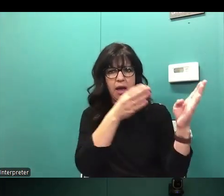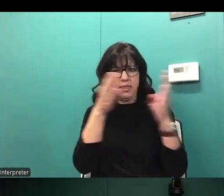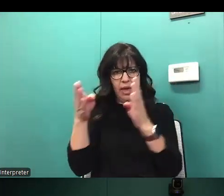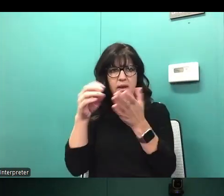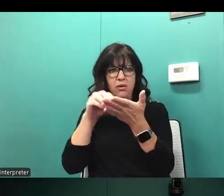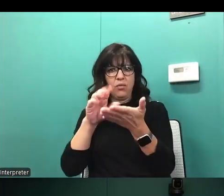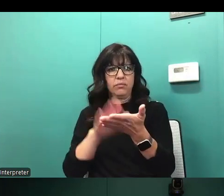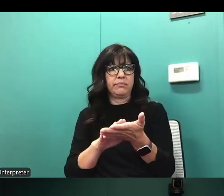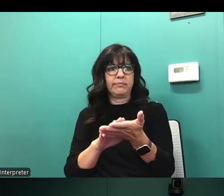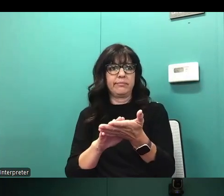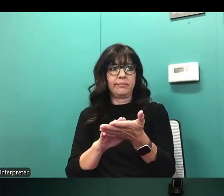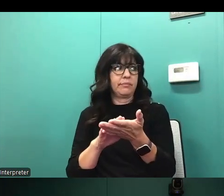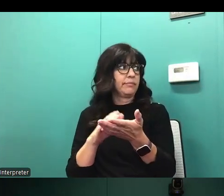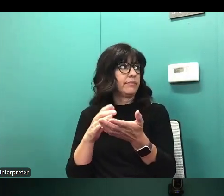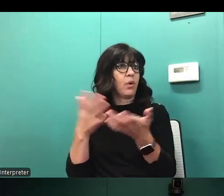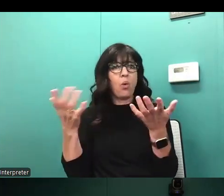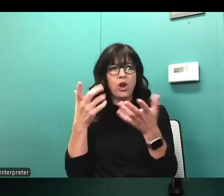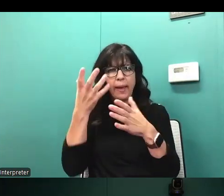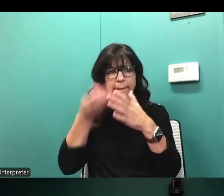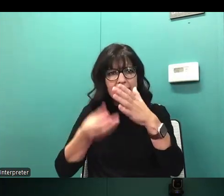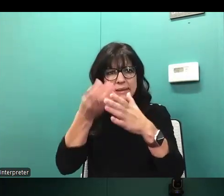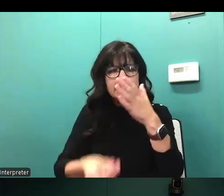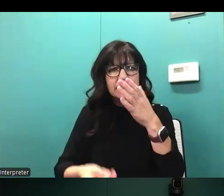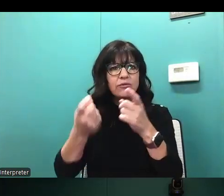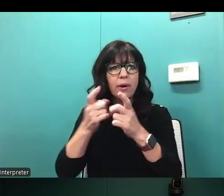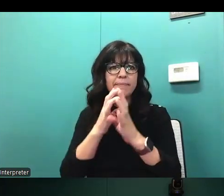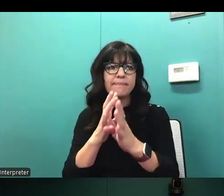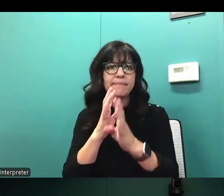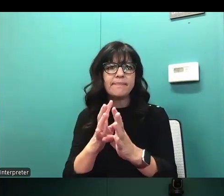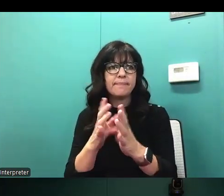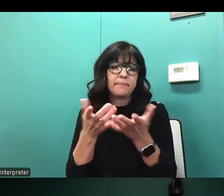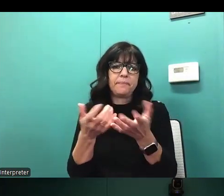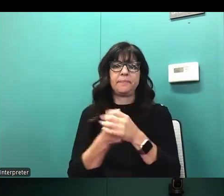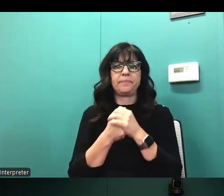writing like on the side, like what are they missing out of that utterance?